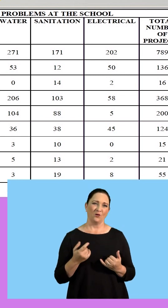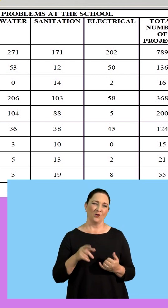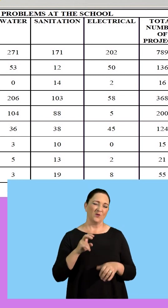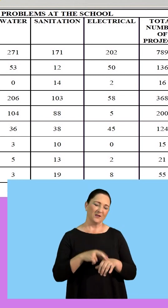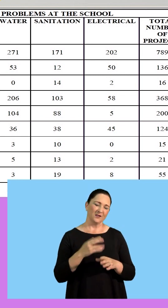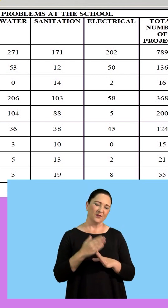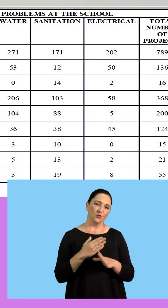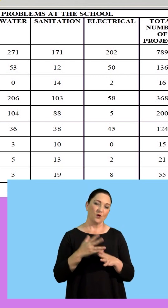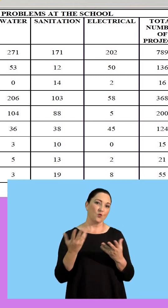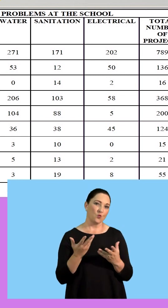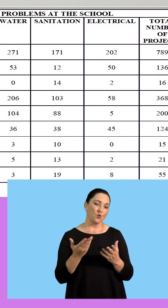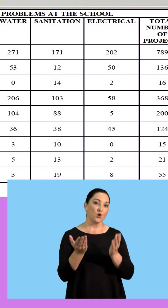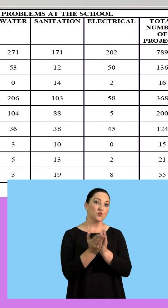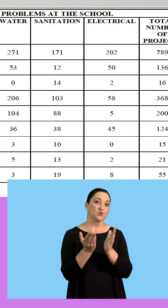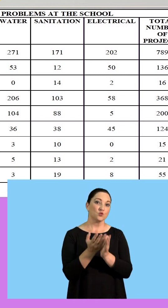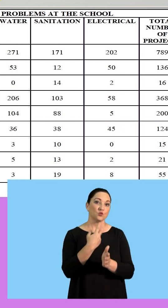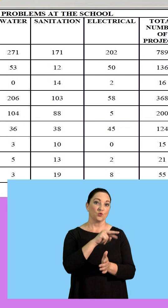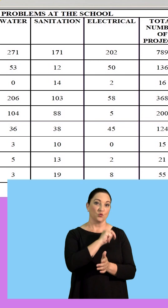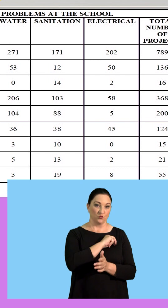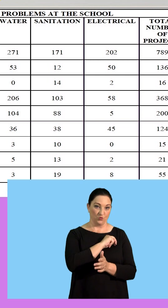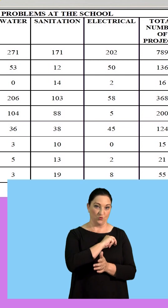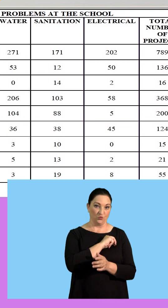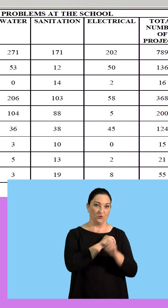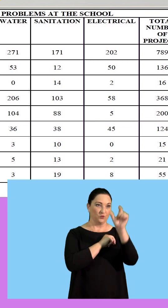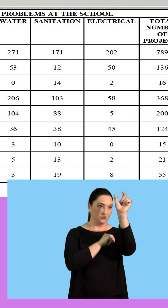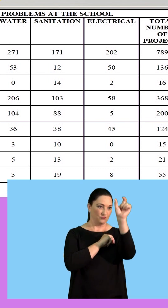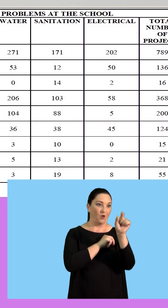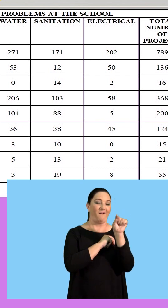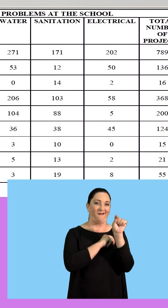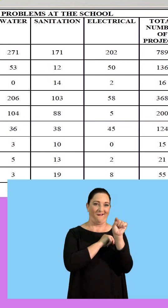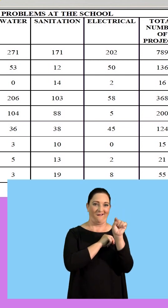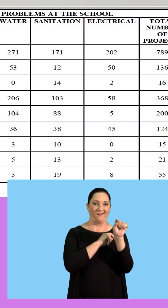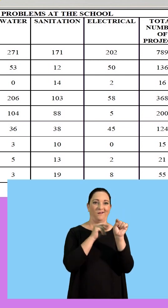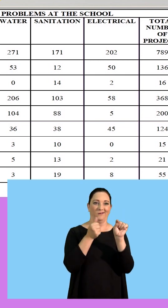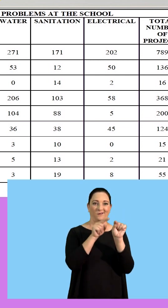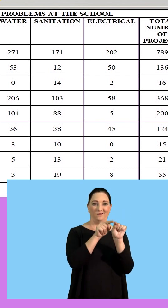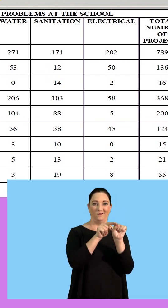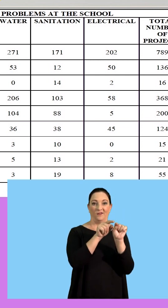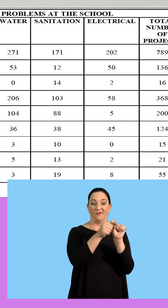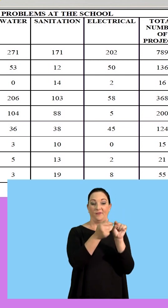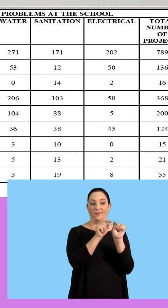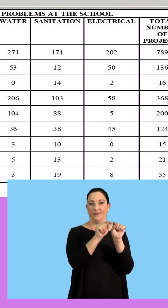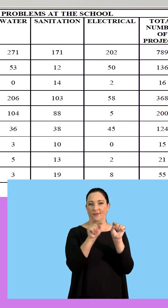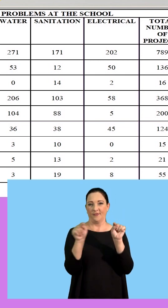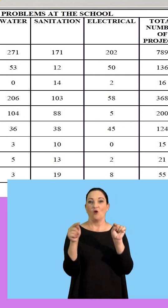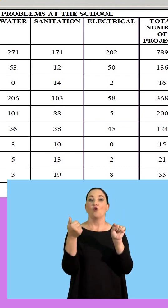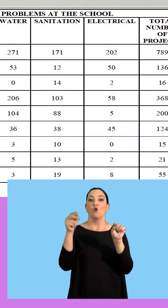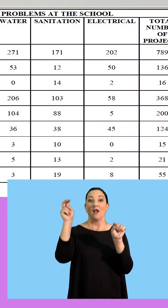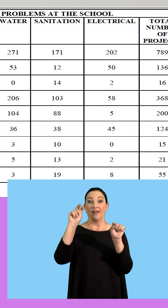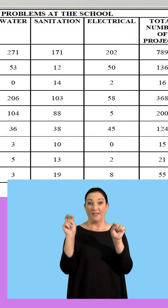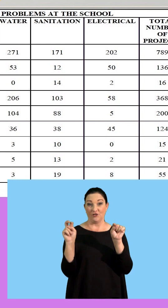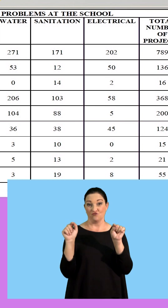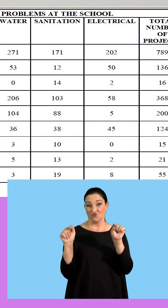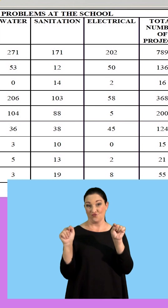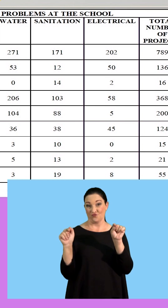Right, so what is important here is we have to work with schools in KwaZulu-Natal, so there's KwaZulu-Natal. Then also that did